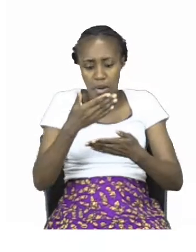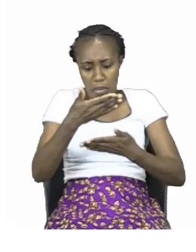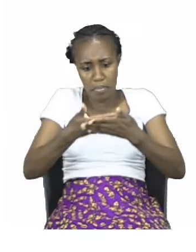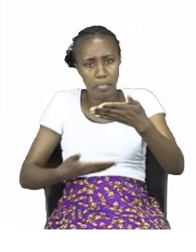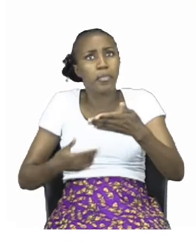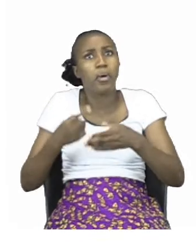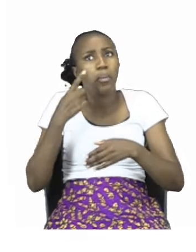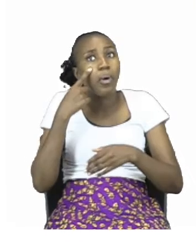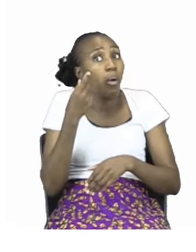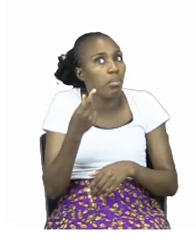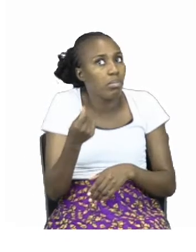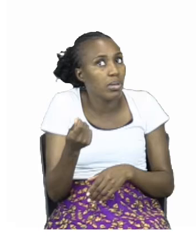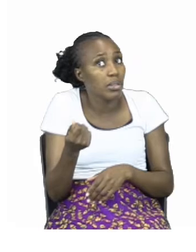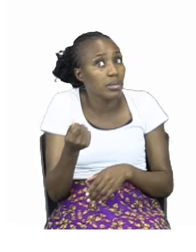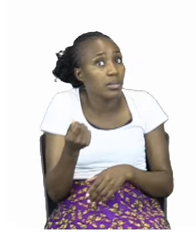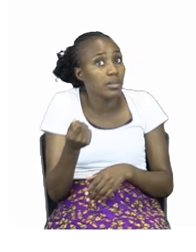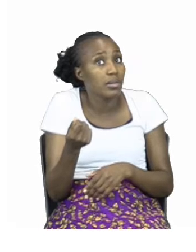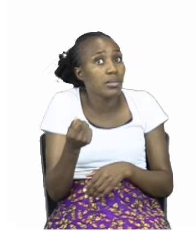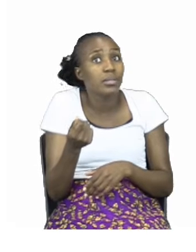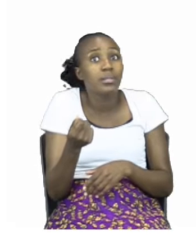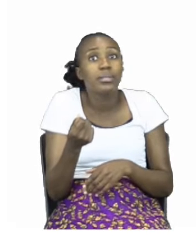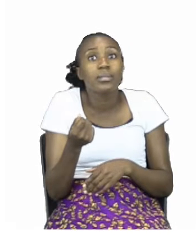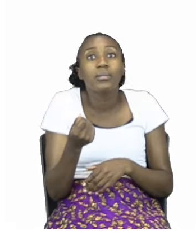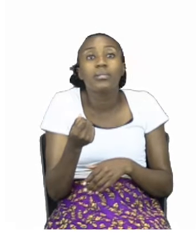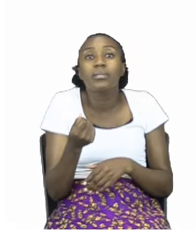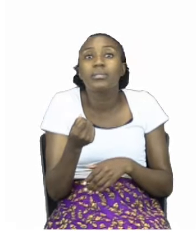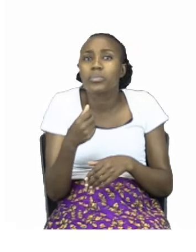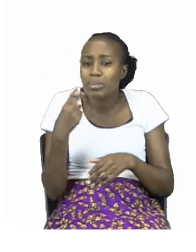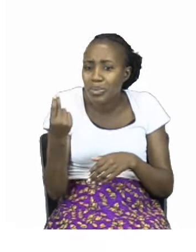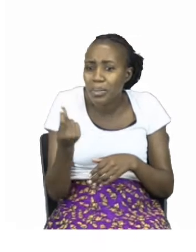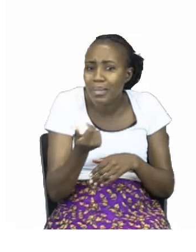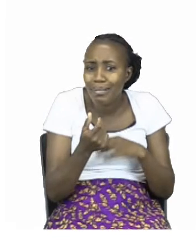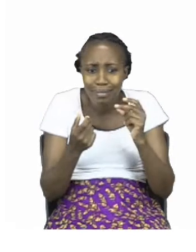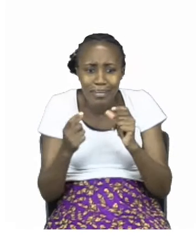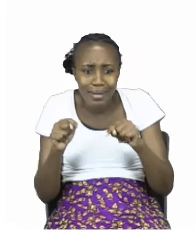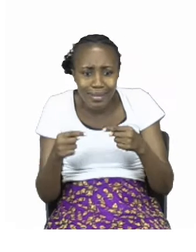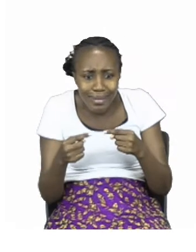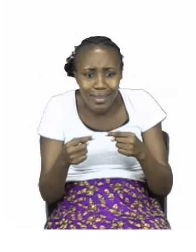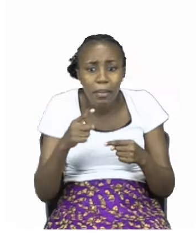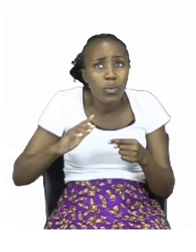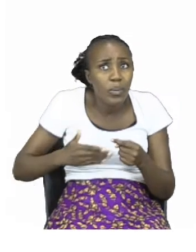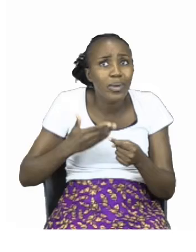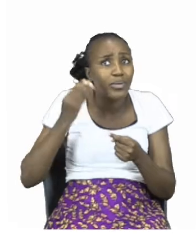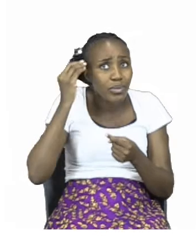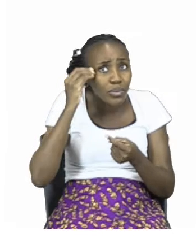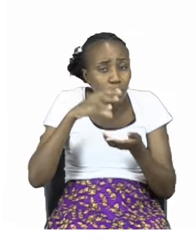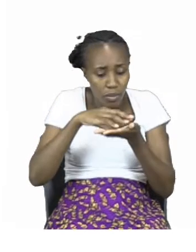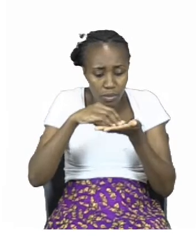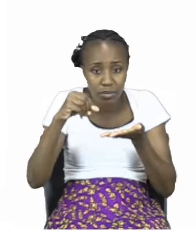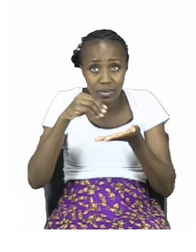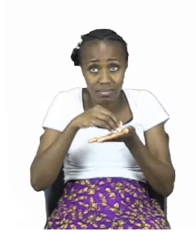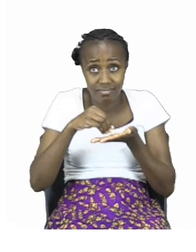doing money. And today, we want to find out what our change is. Now